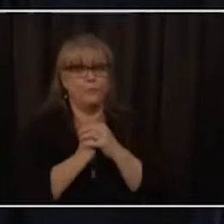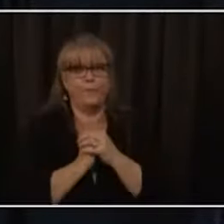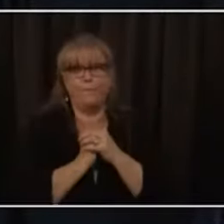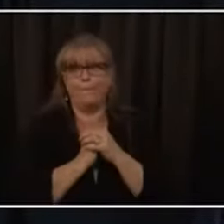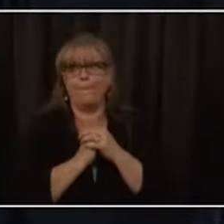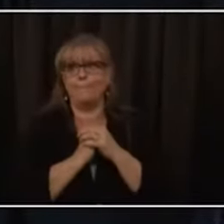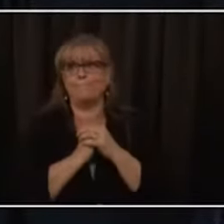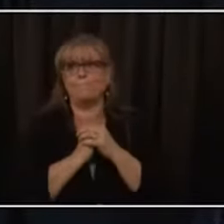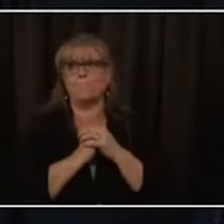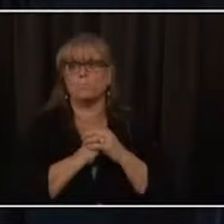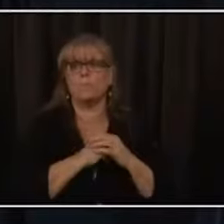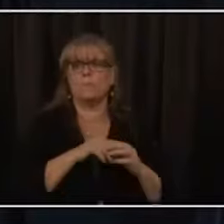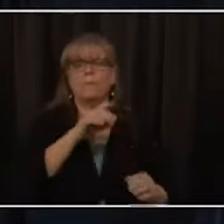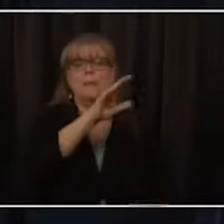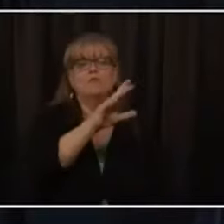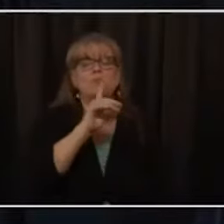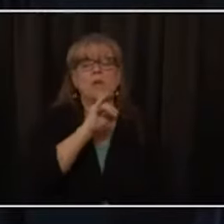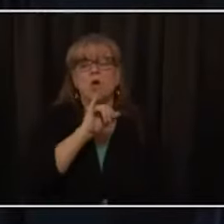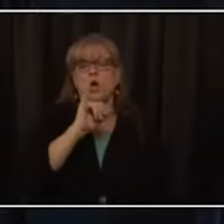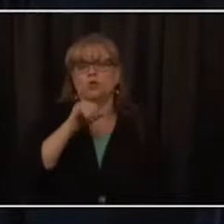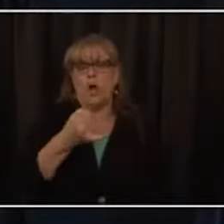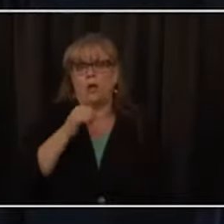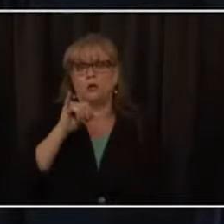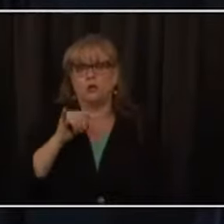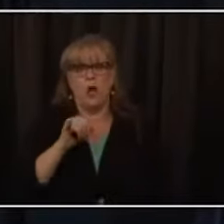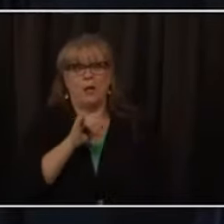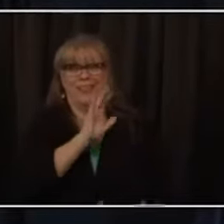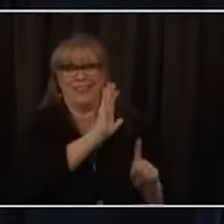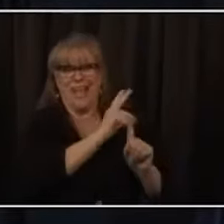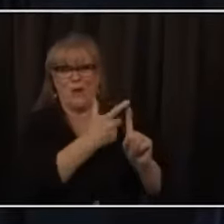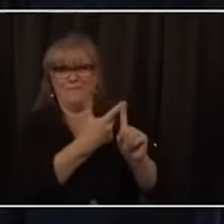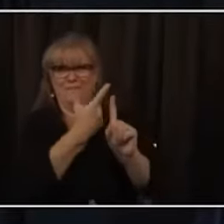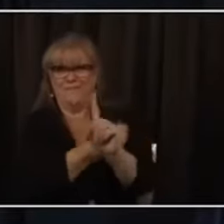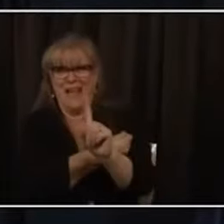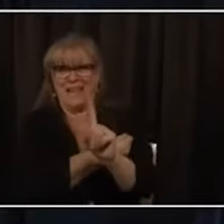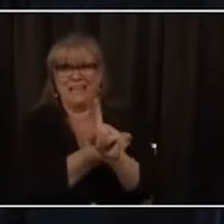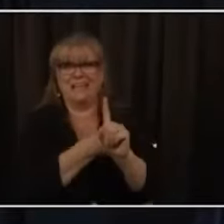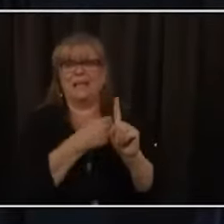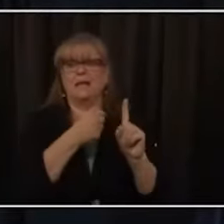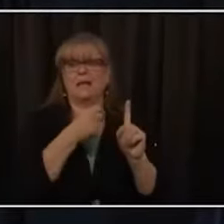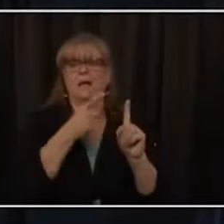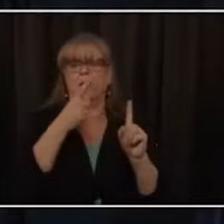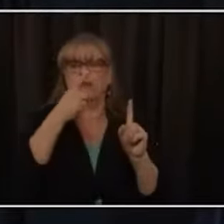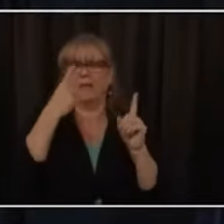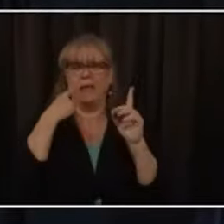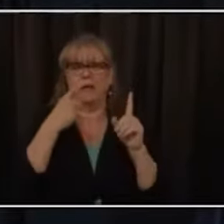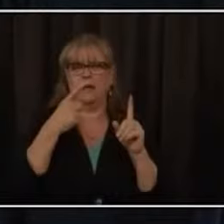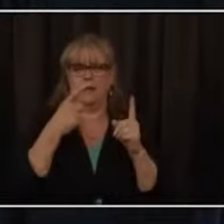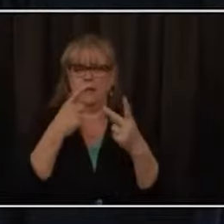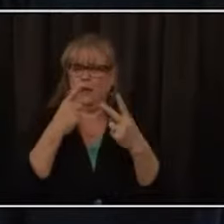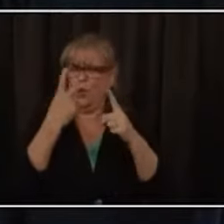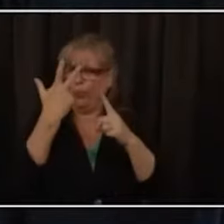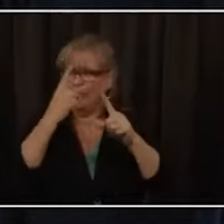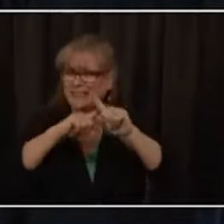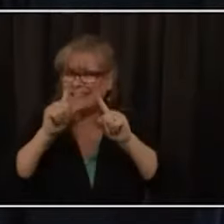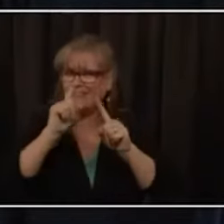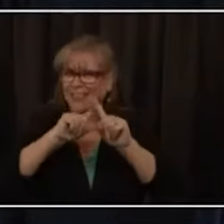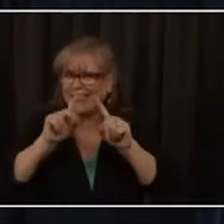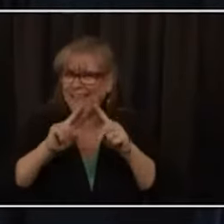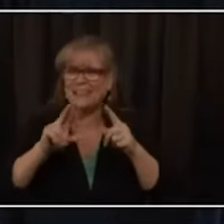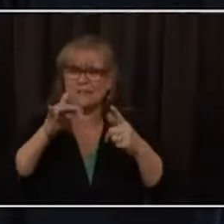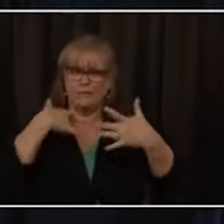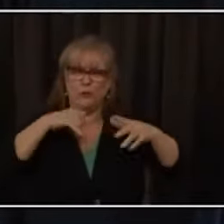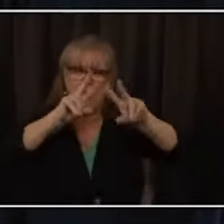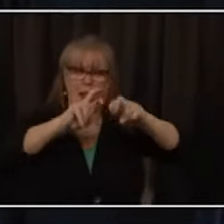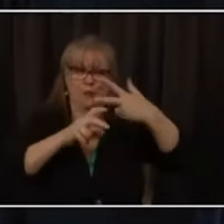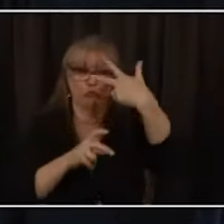Yeah, with the J&J vaccine over the last 10 days, you can be thinking about maybe 3 broad areas that we've been thinking through. We know that all